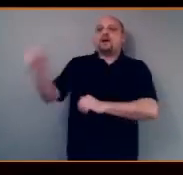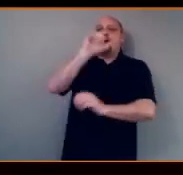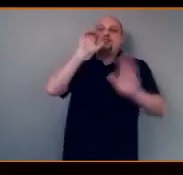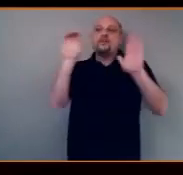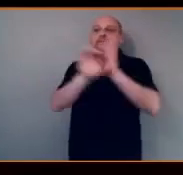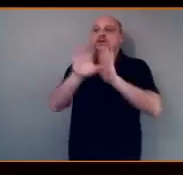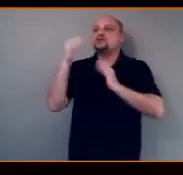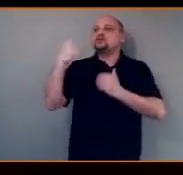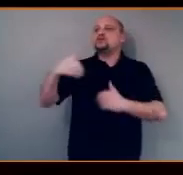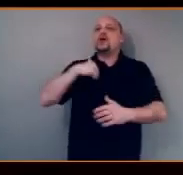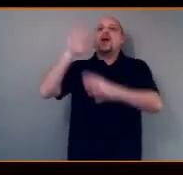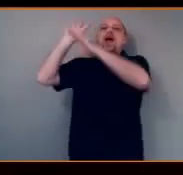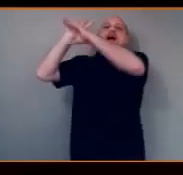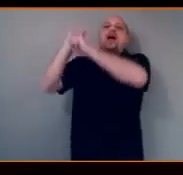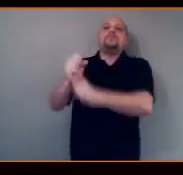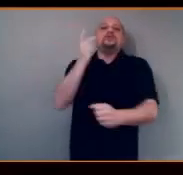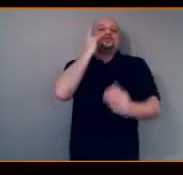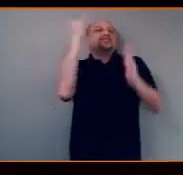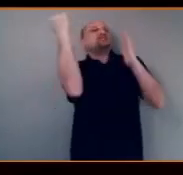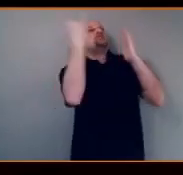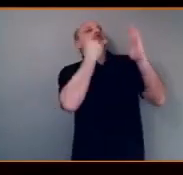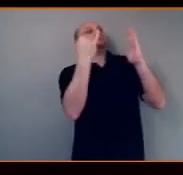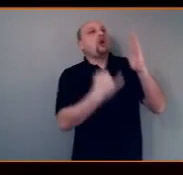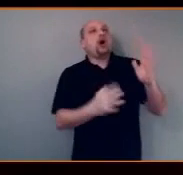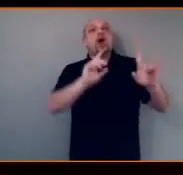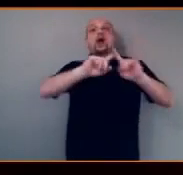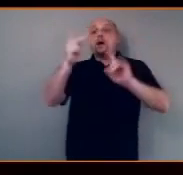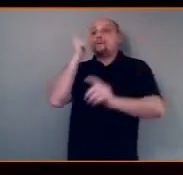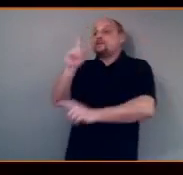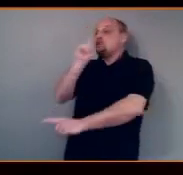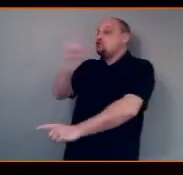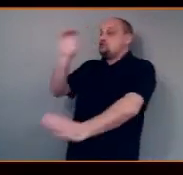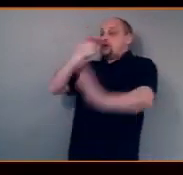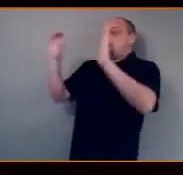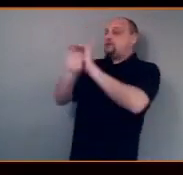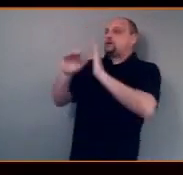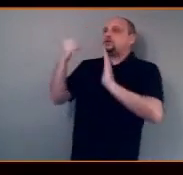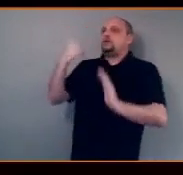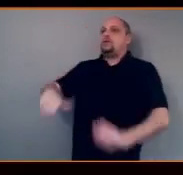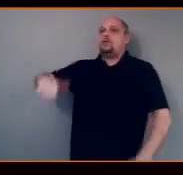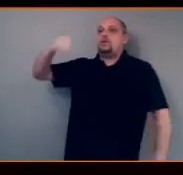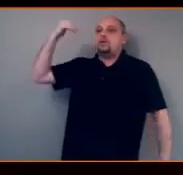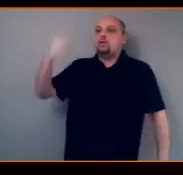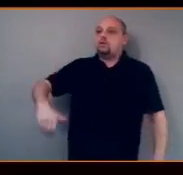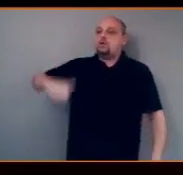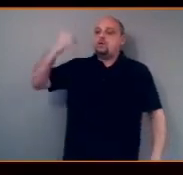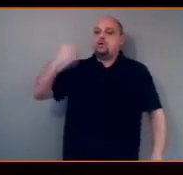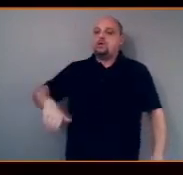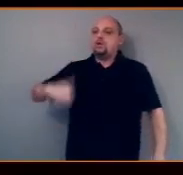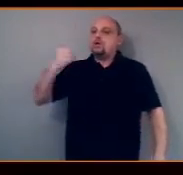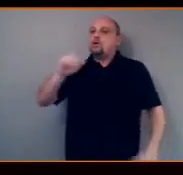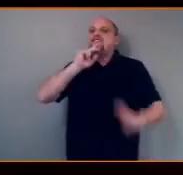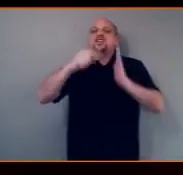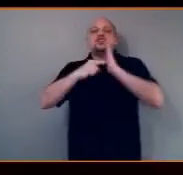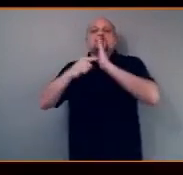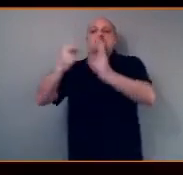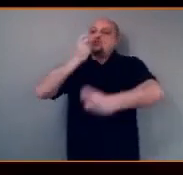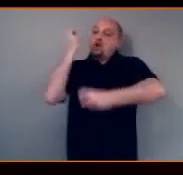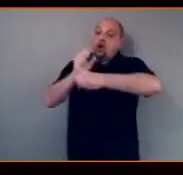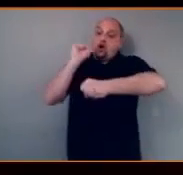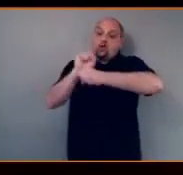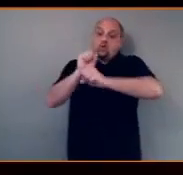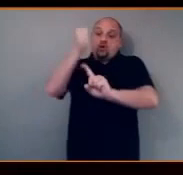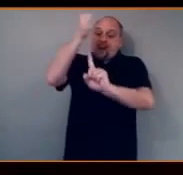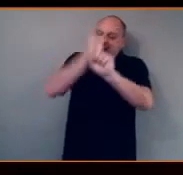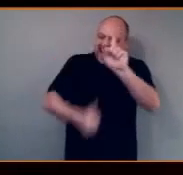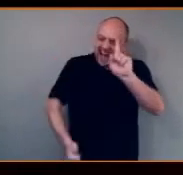just watching animations, and just seeing that picture is just so surreal. And it just really shows all the hard work that we all put into this